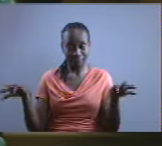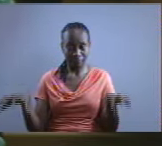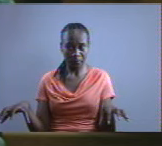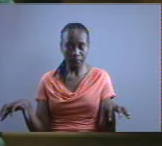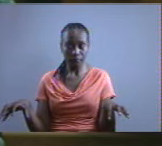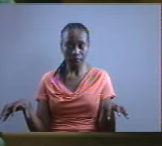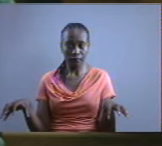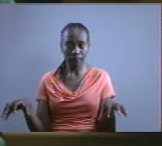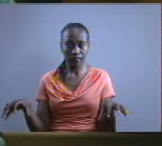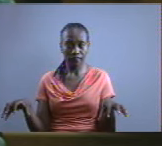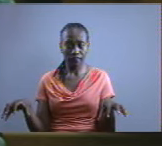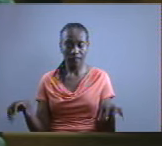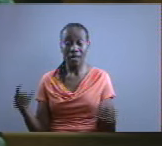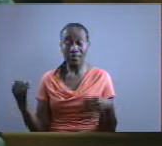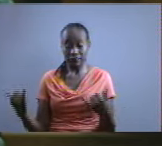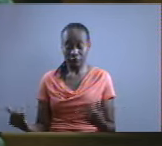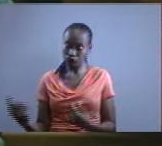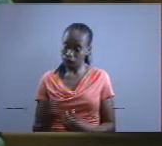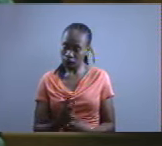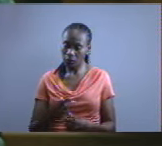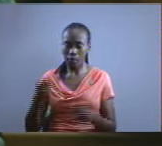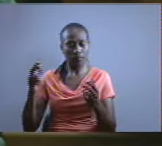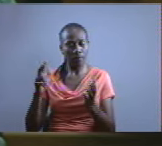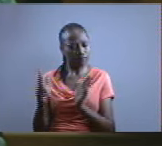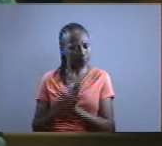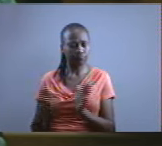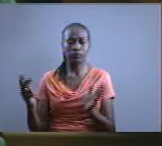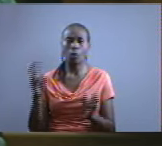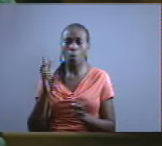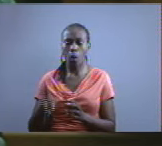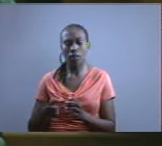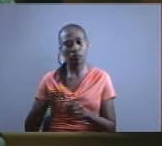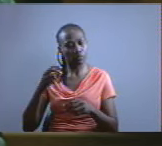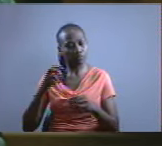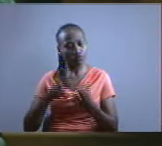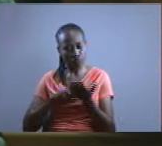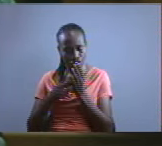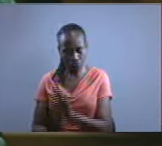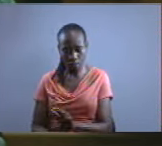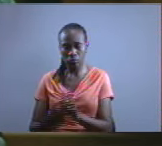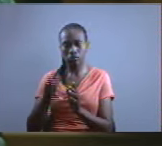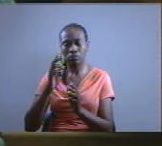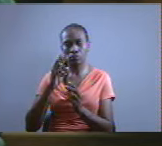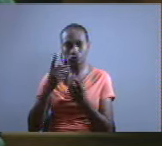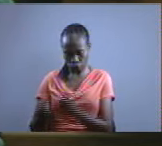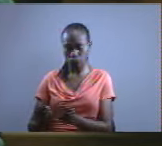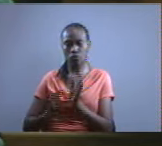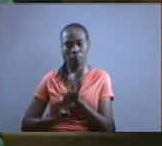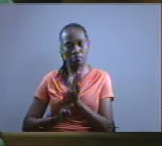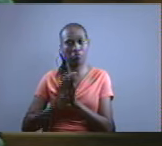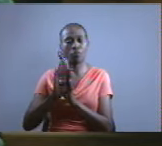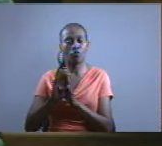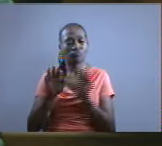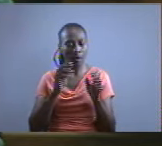as such, the two countries have pledged to play important roles in promoting peace and